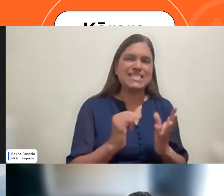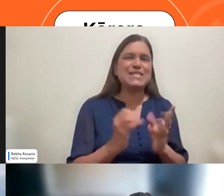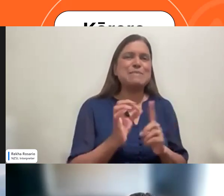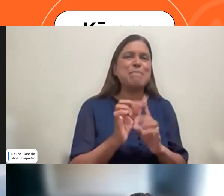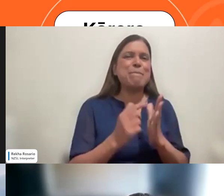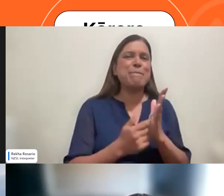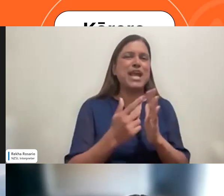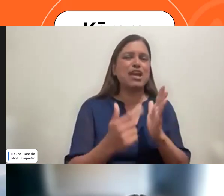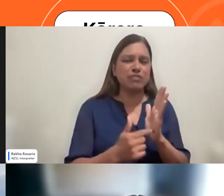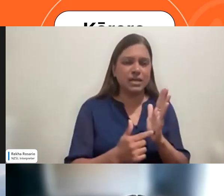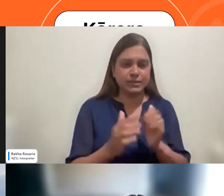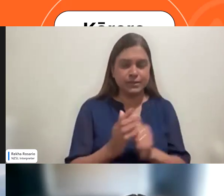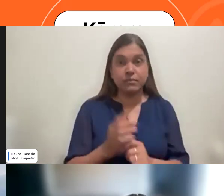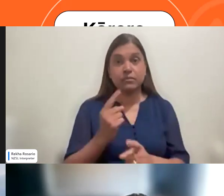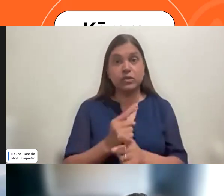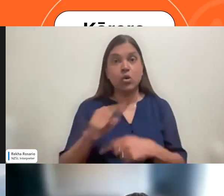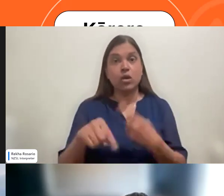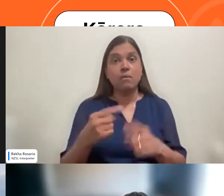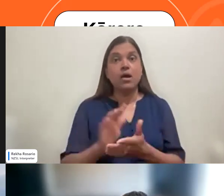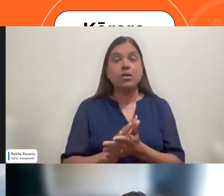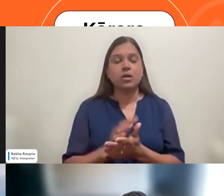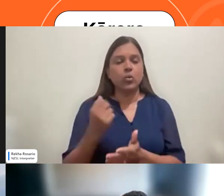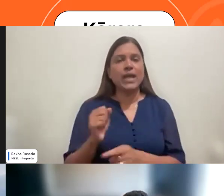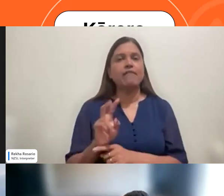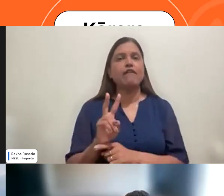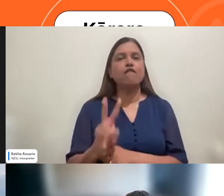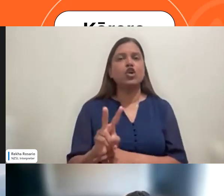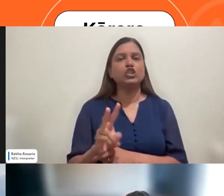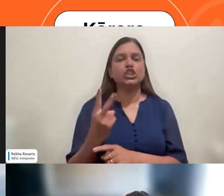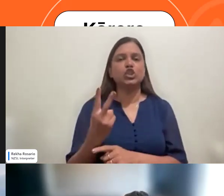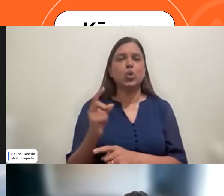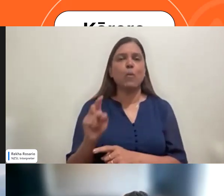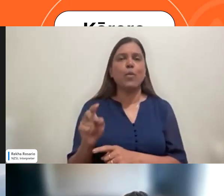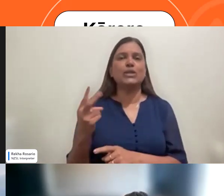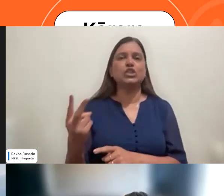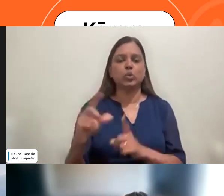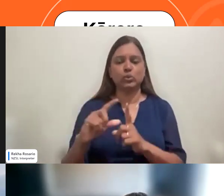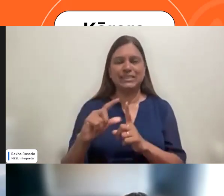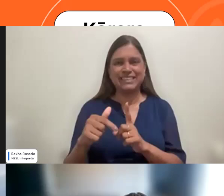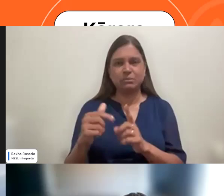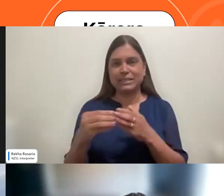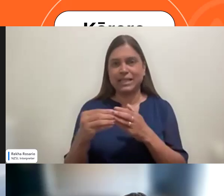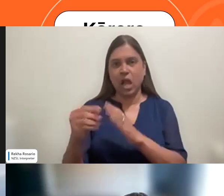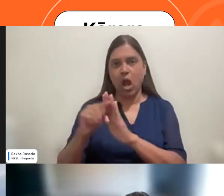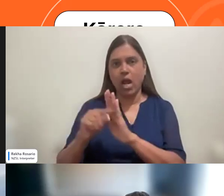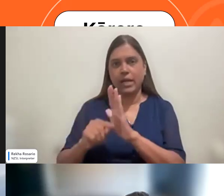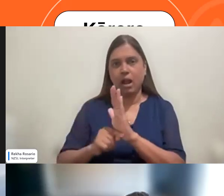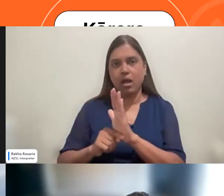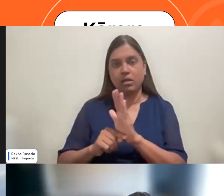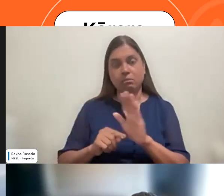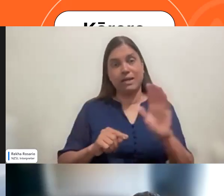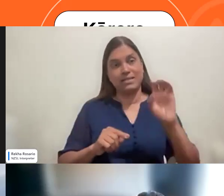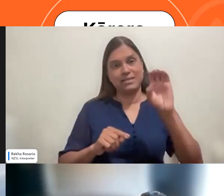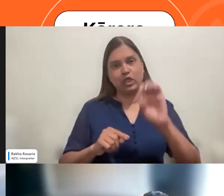Content Accessibility Guidelines version 2.2, and consider advice from the European standards.